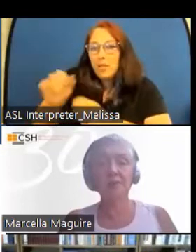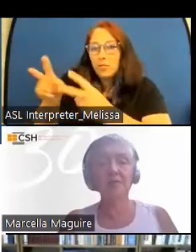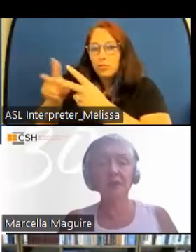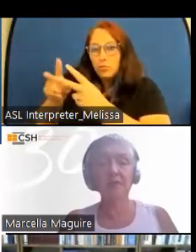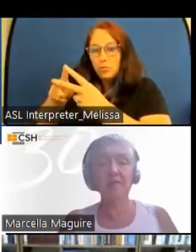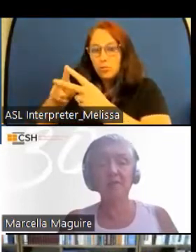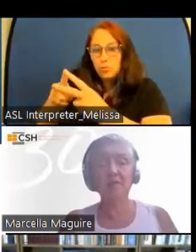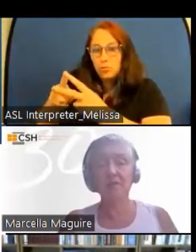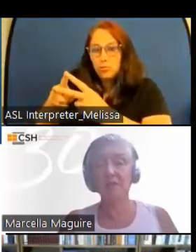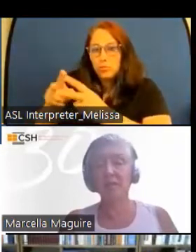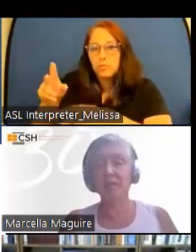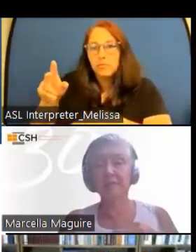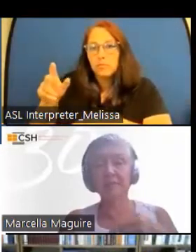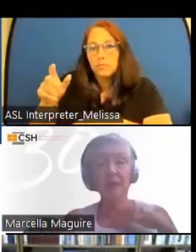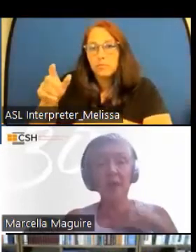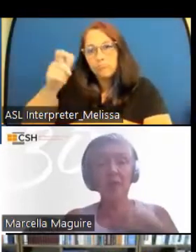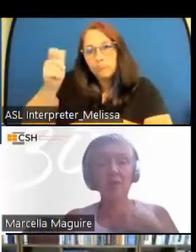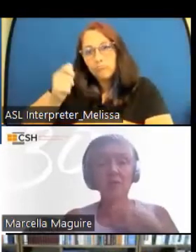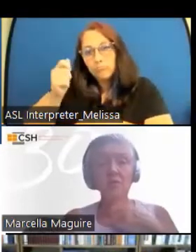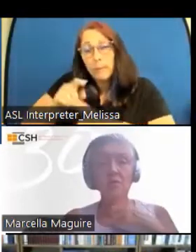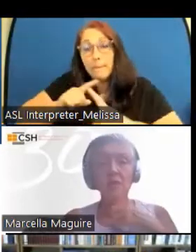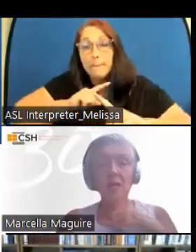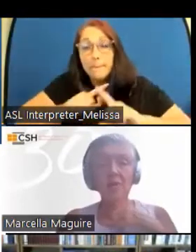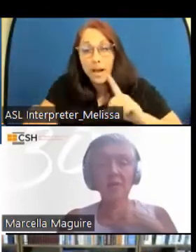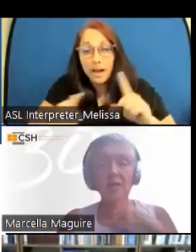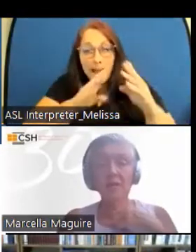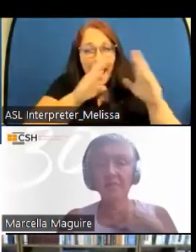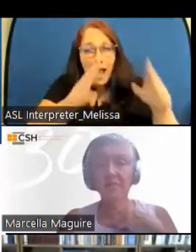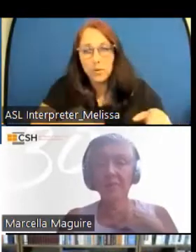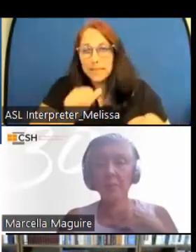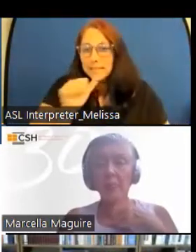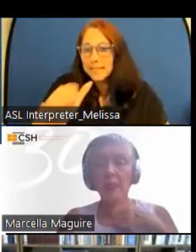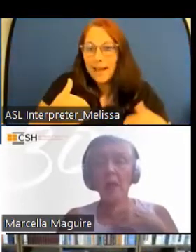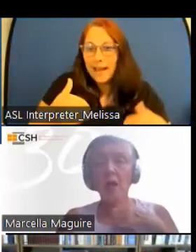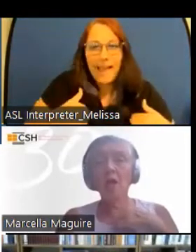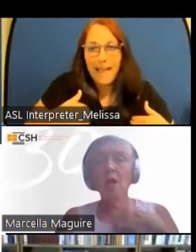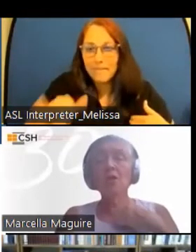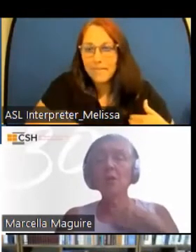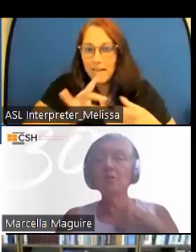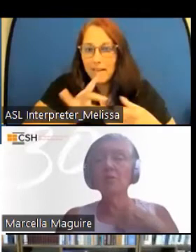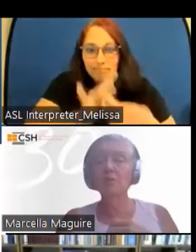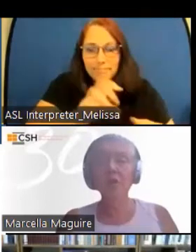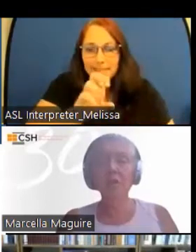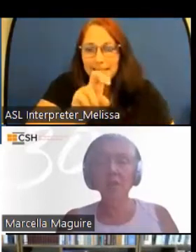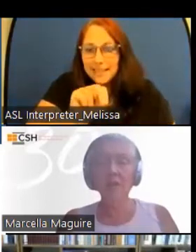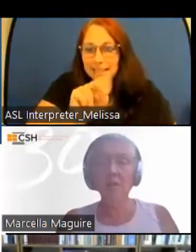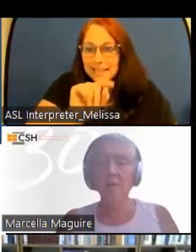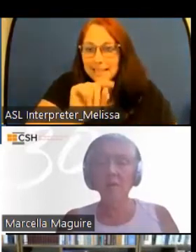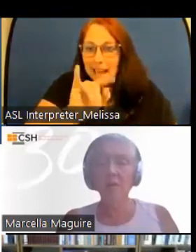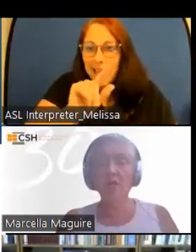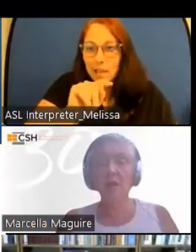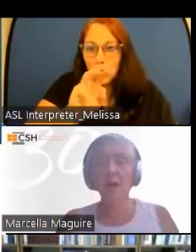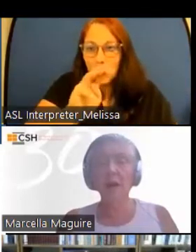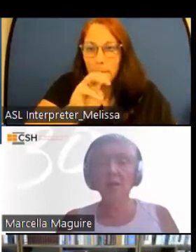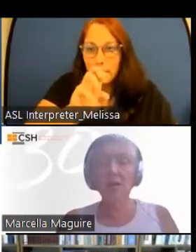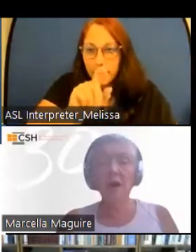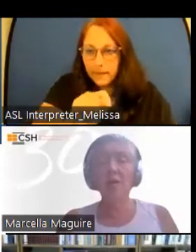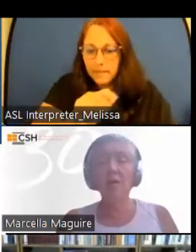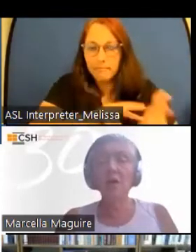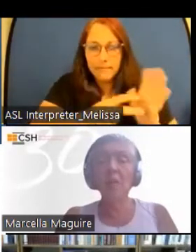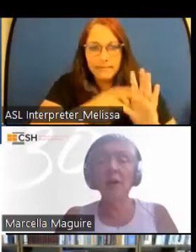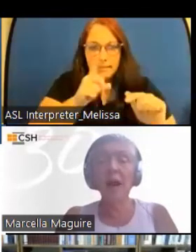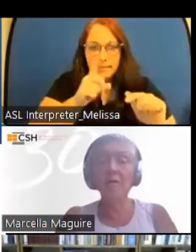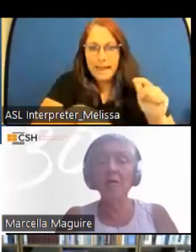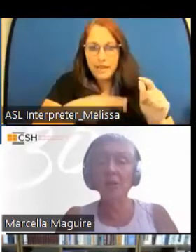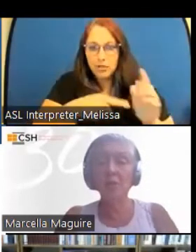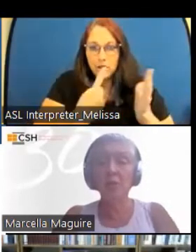builds a very different system. So next slide, please. So I do want to center the conversation around equity. I want to